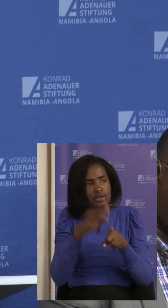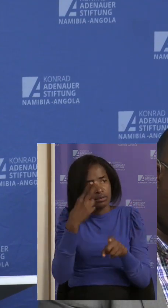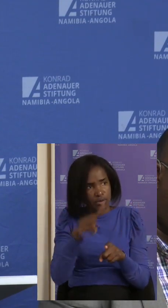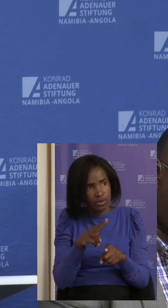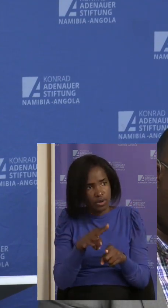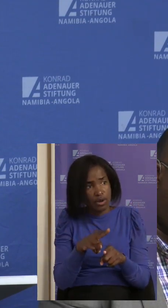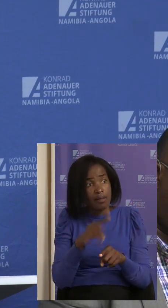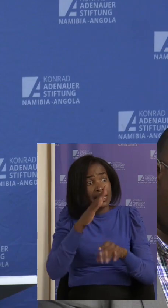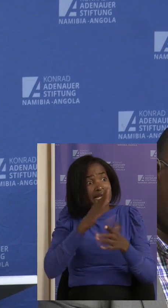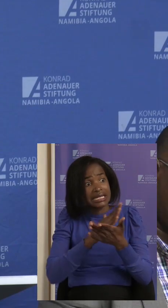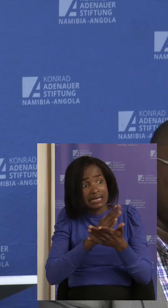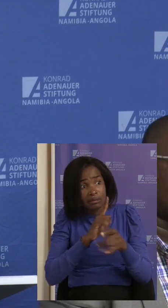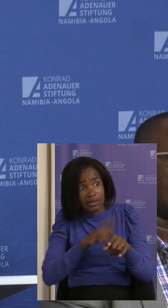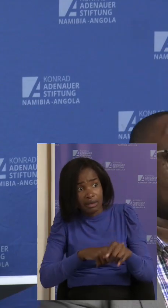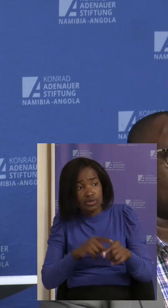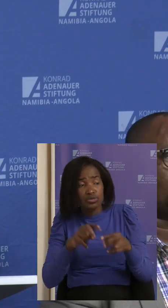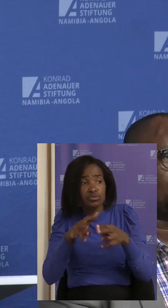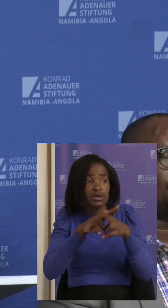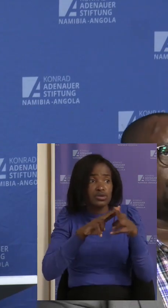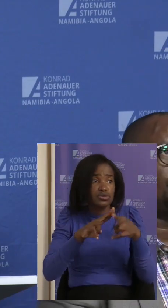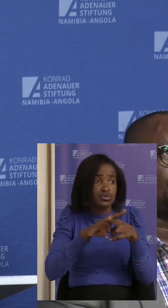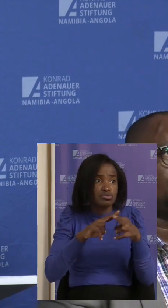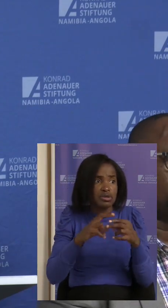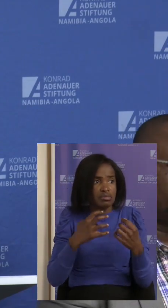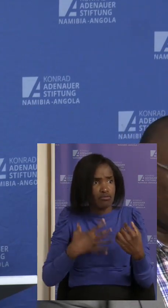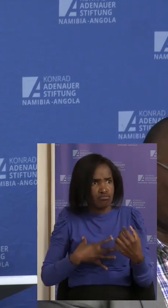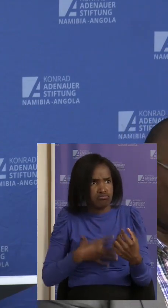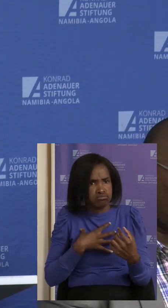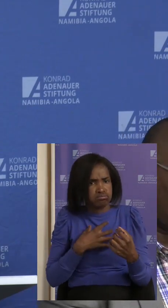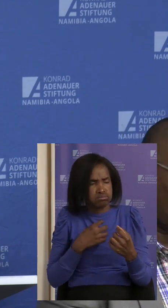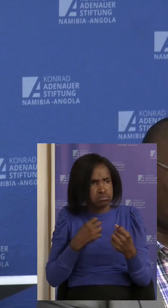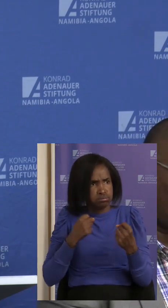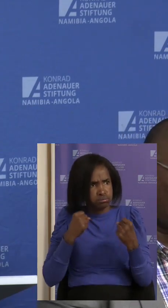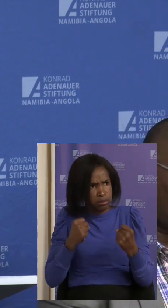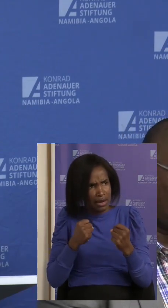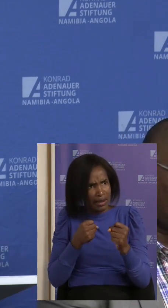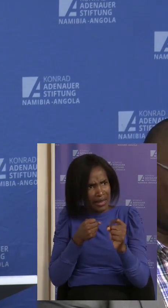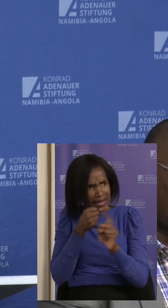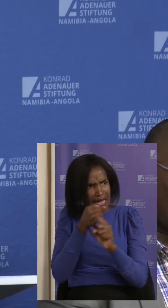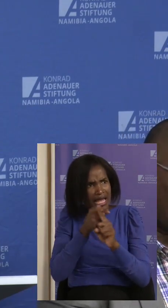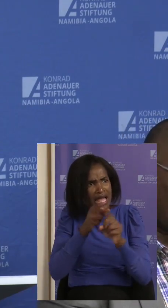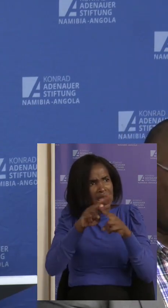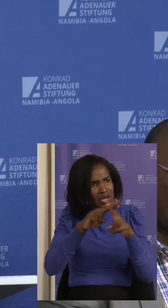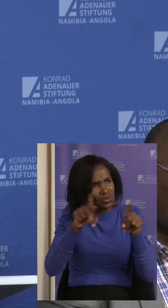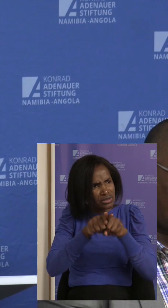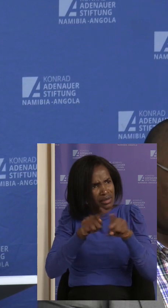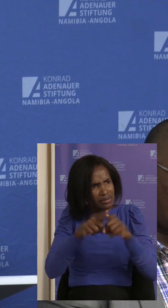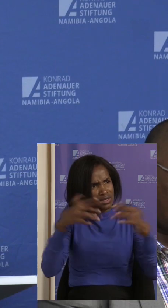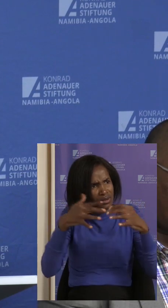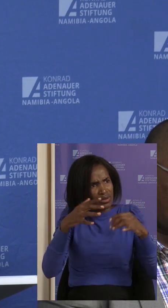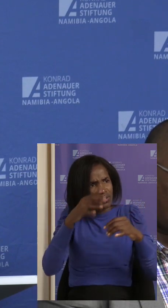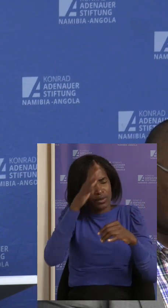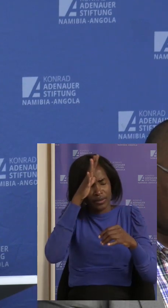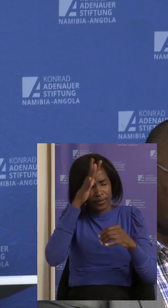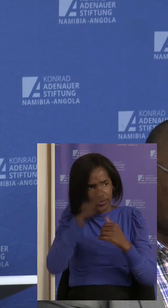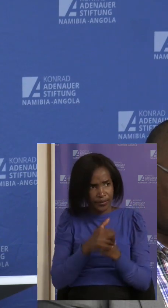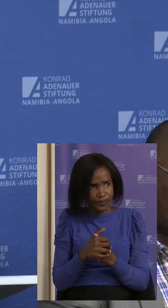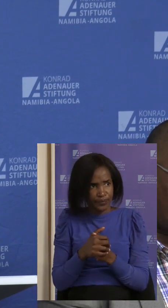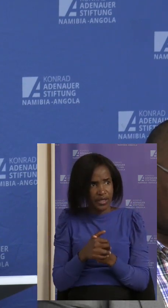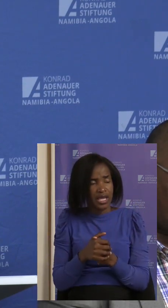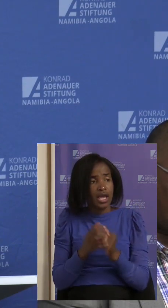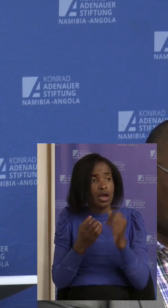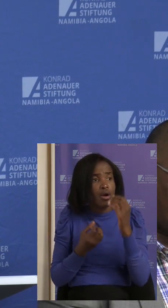where necessary, sometimes we have to be a bit aggressive and use the tools that were used back then. So NANSO's primary goal, like I